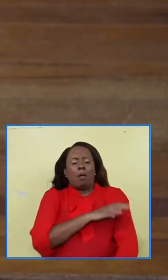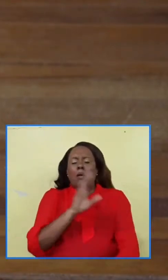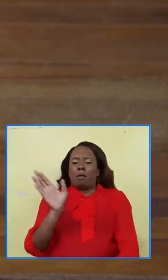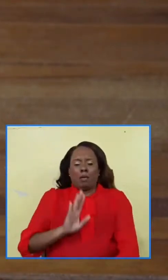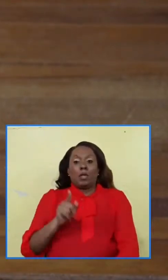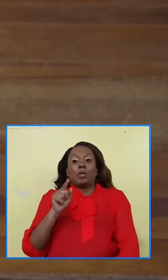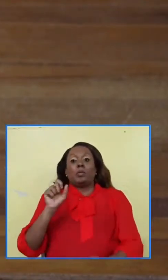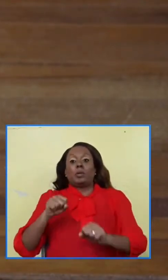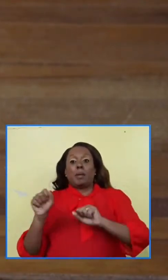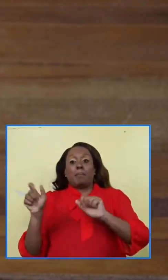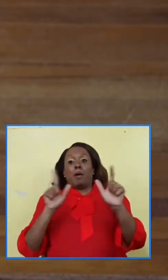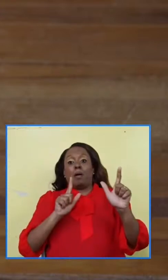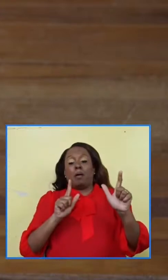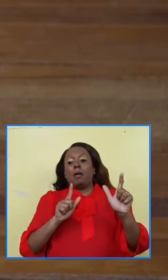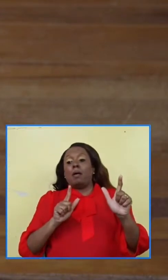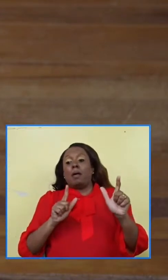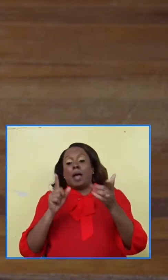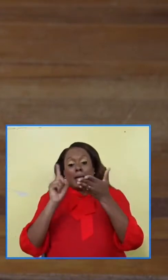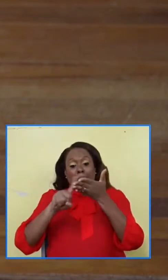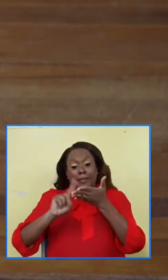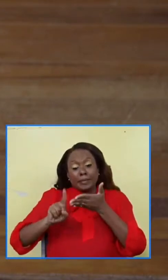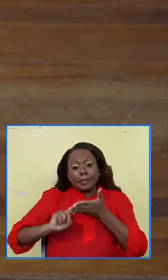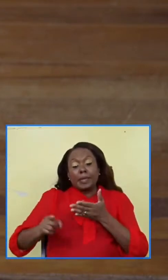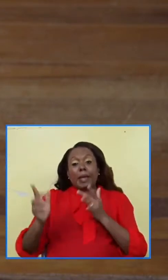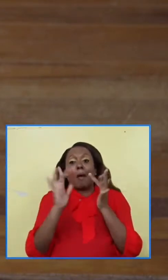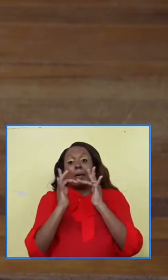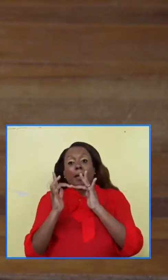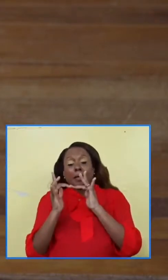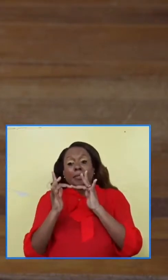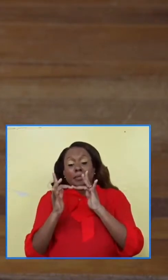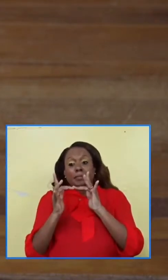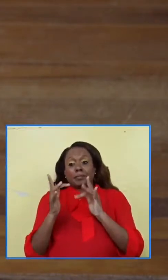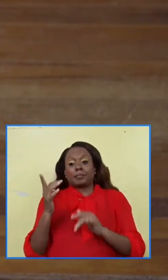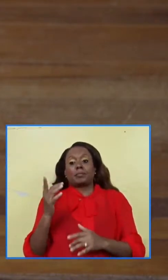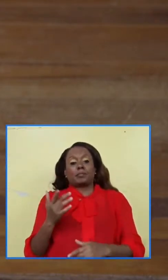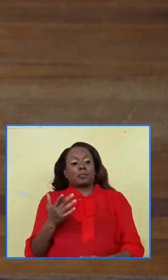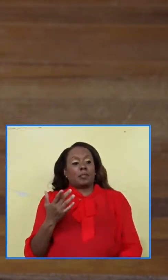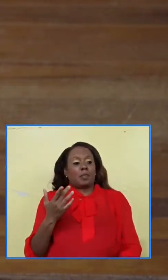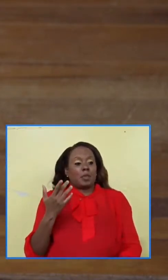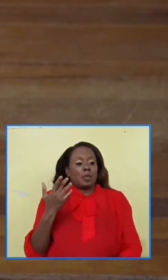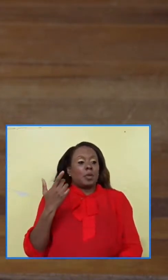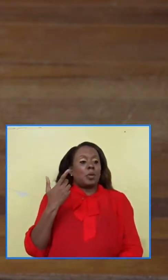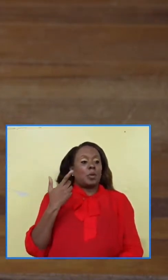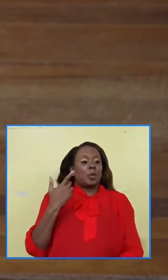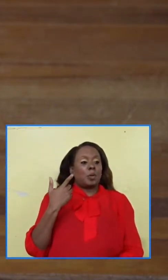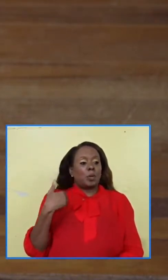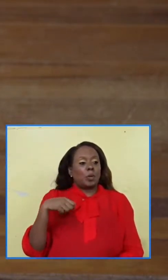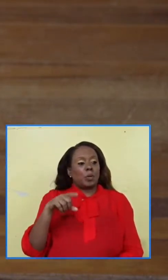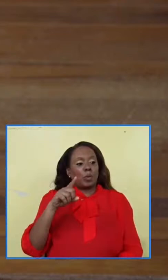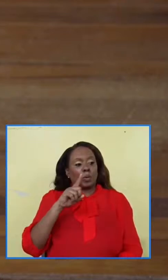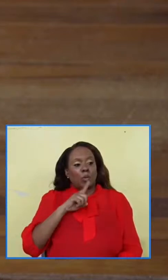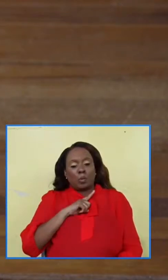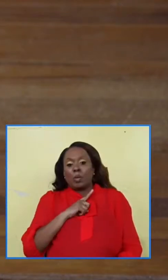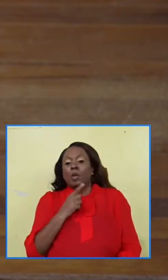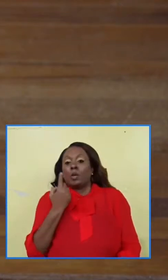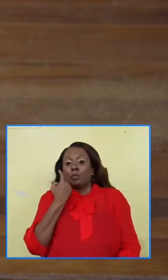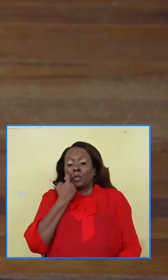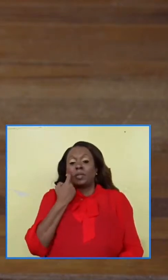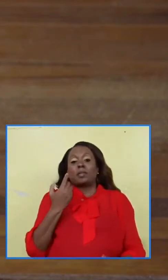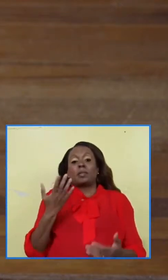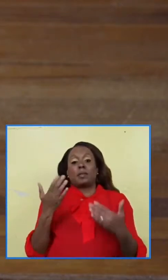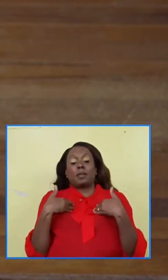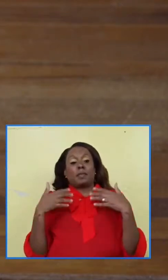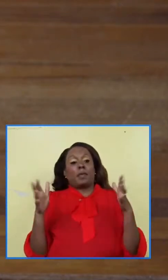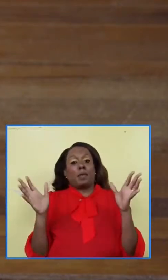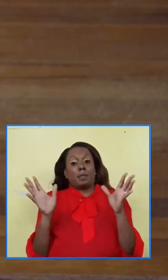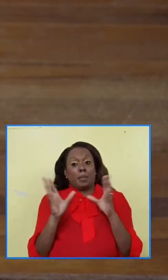portal. And I'm pleased to say that since we have been having these town halls, as you suggested, I have seen a